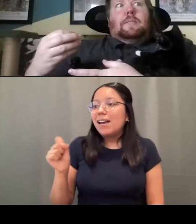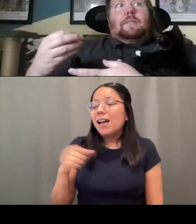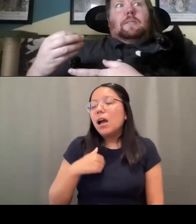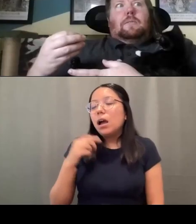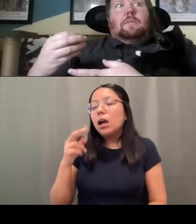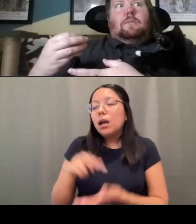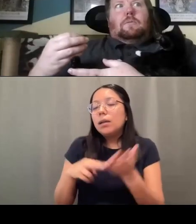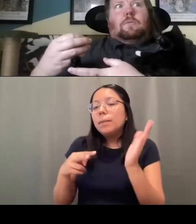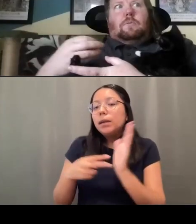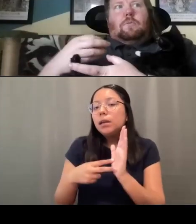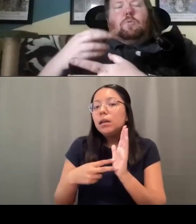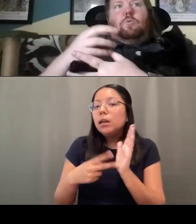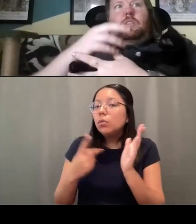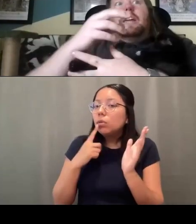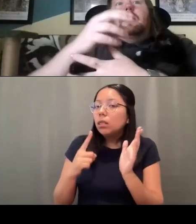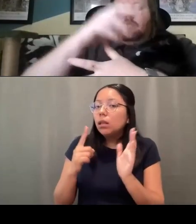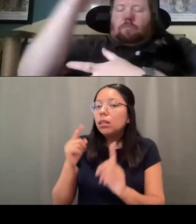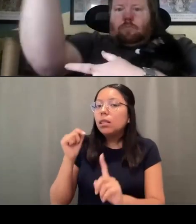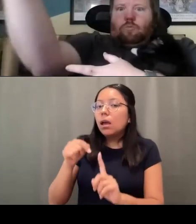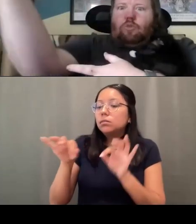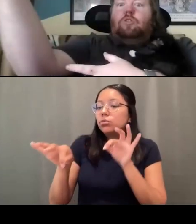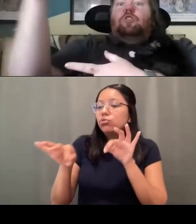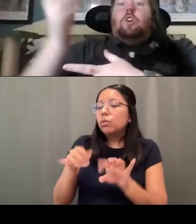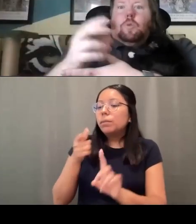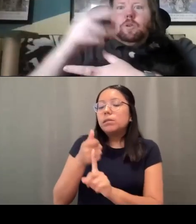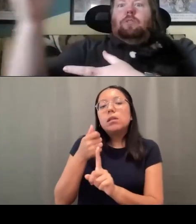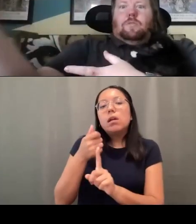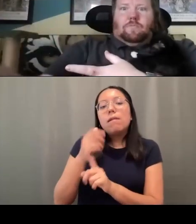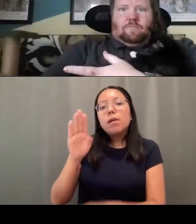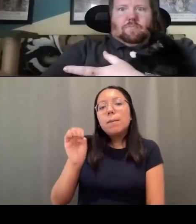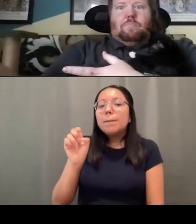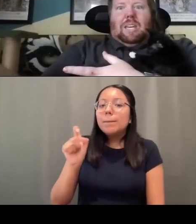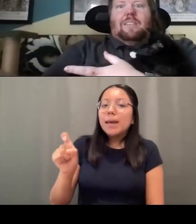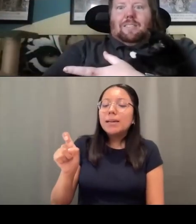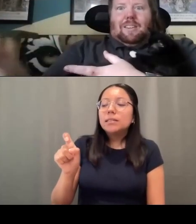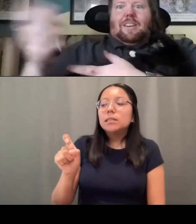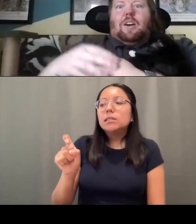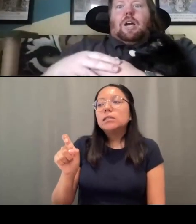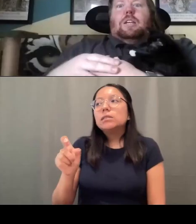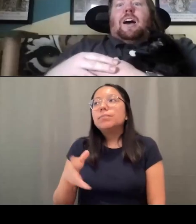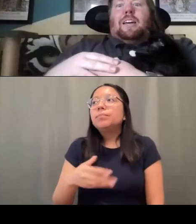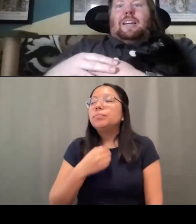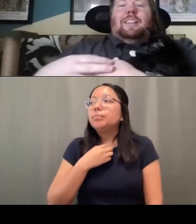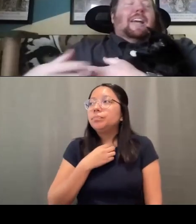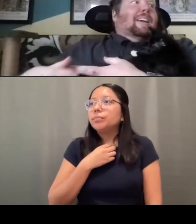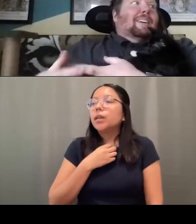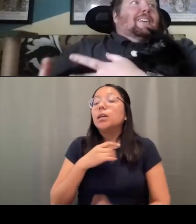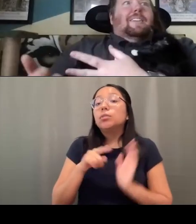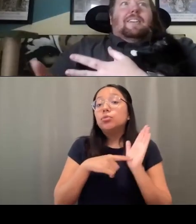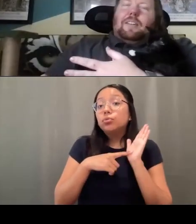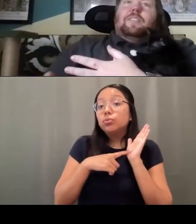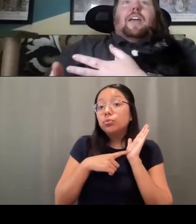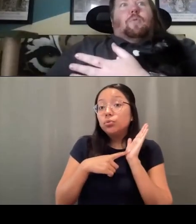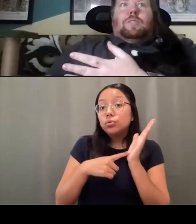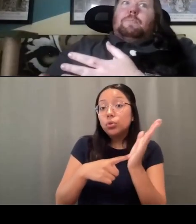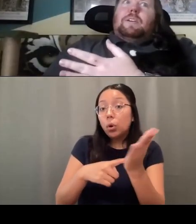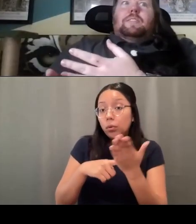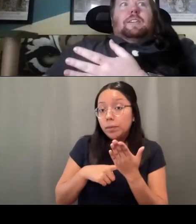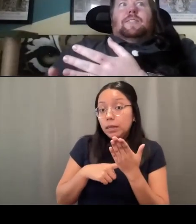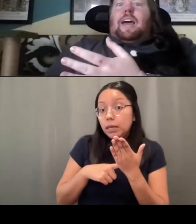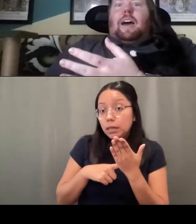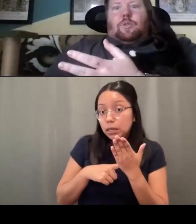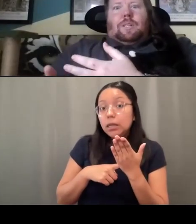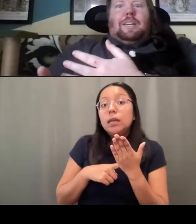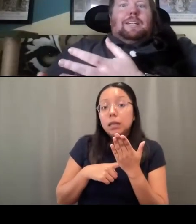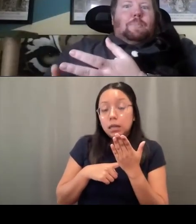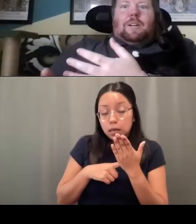that Bex like showed Mhm. me, not a like they rolled up